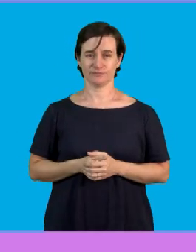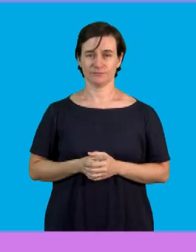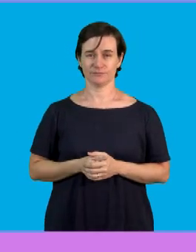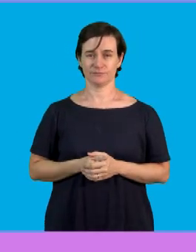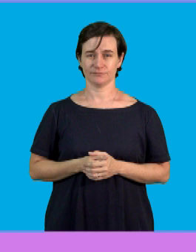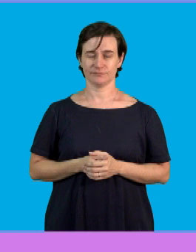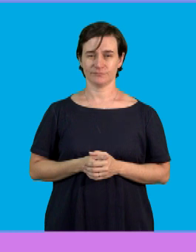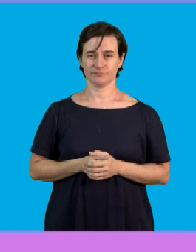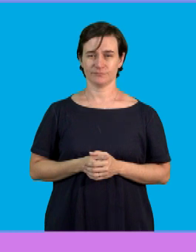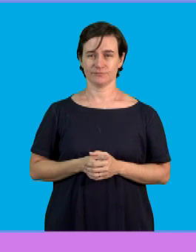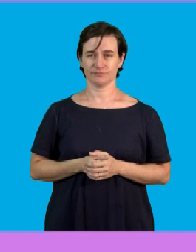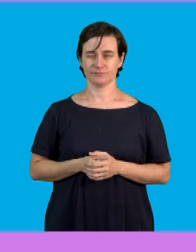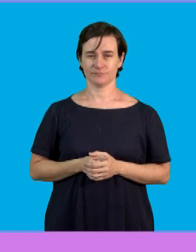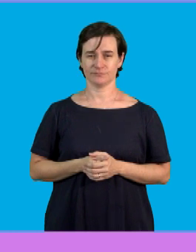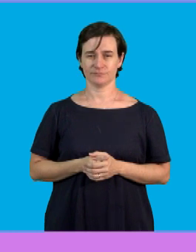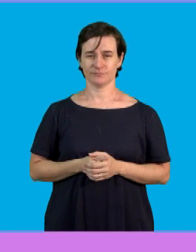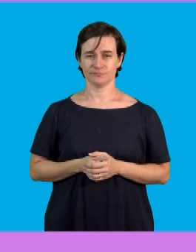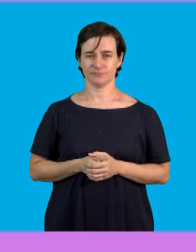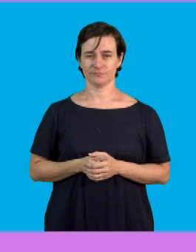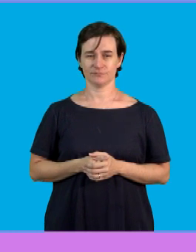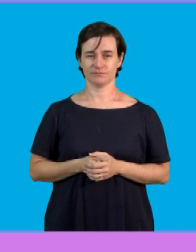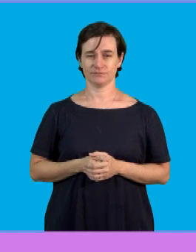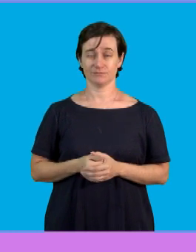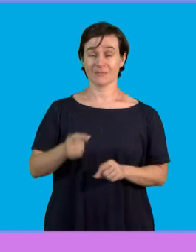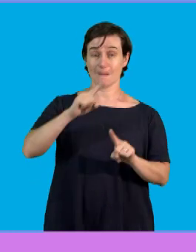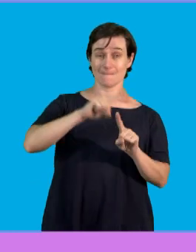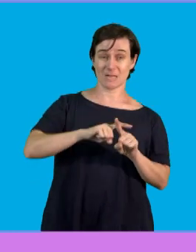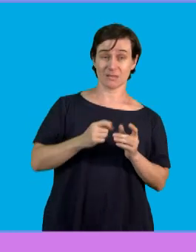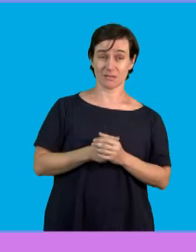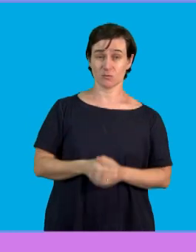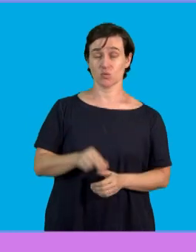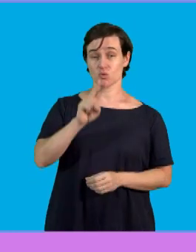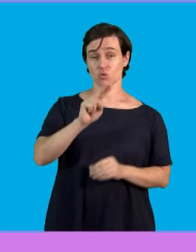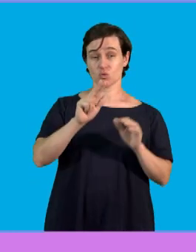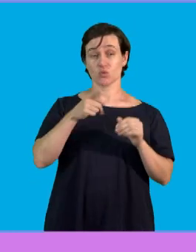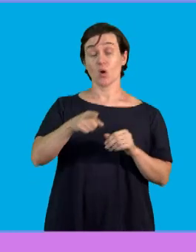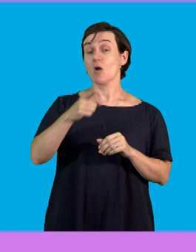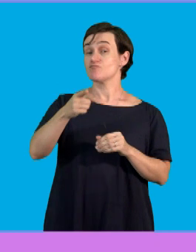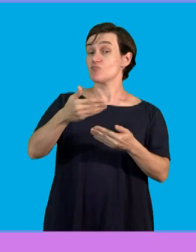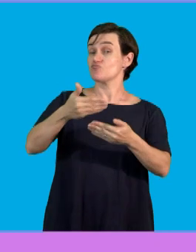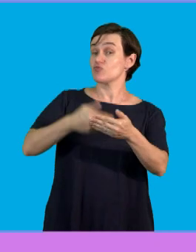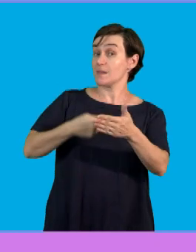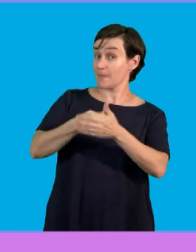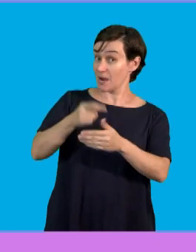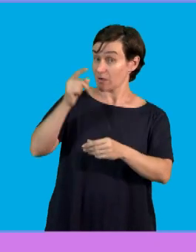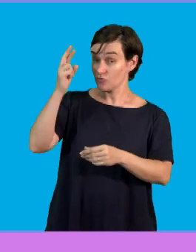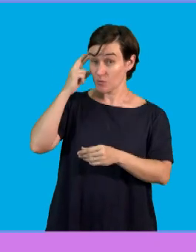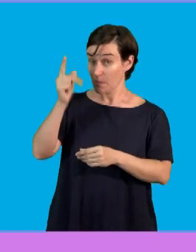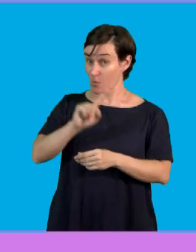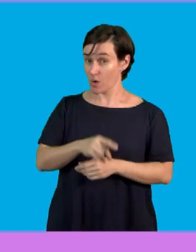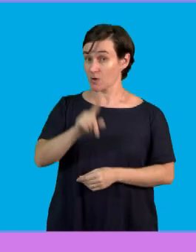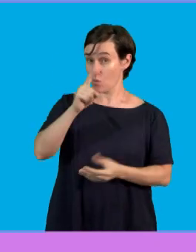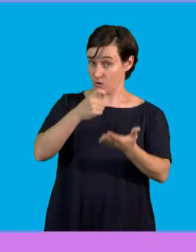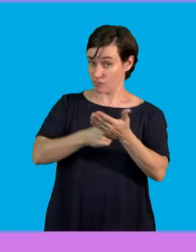3,165 rand 79 plus the prepaid fee. Remember, it was 1 rand 10